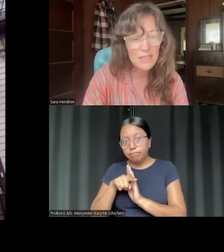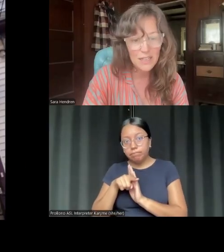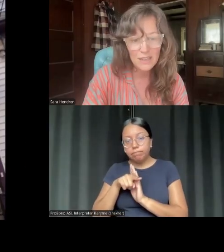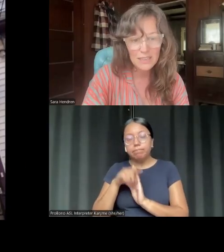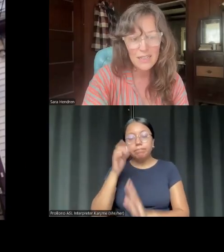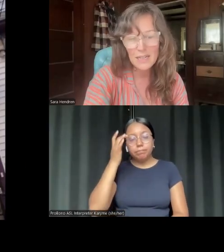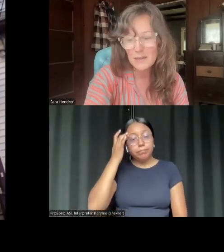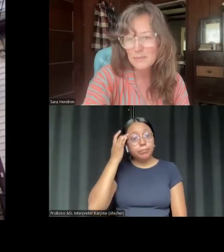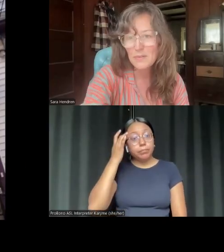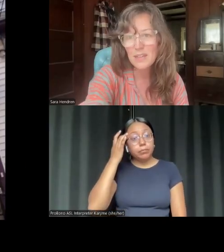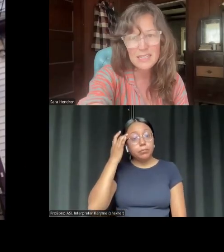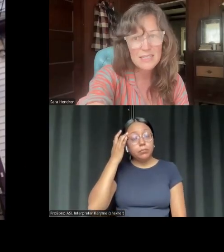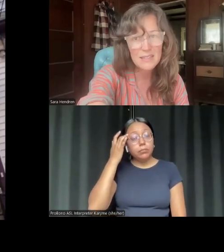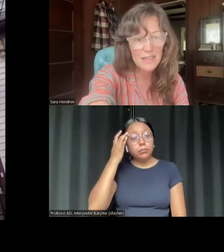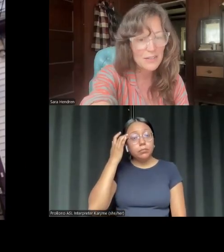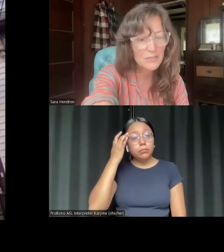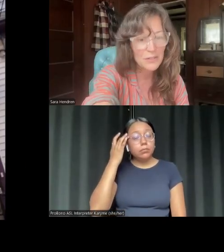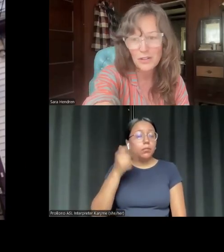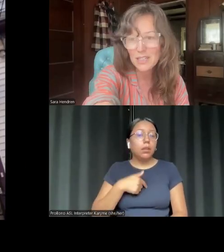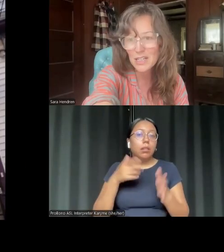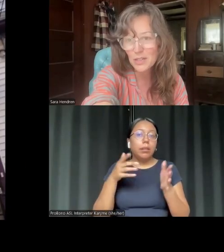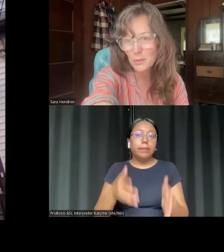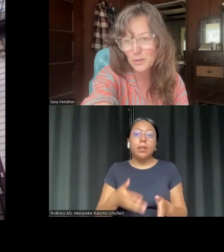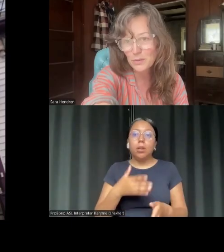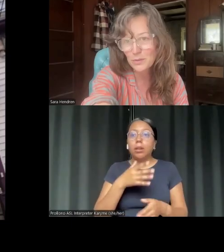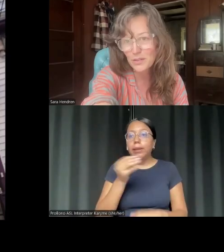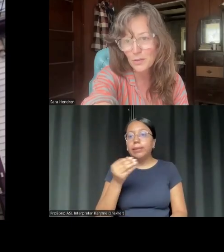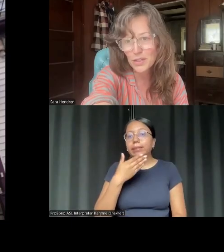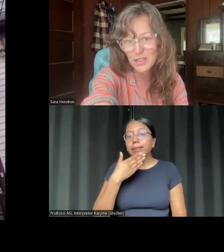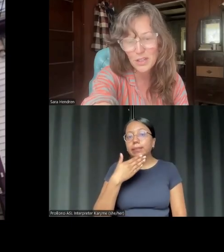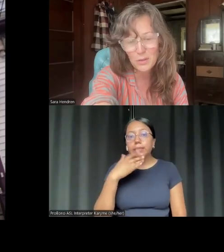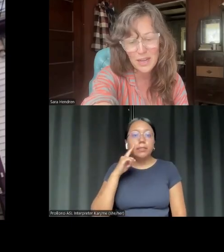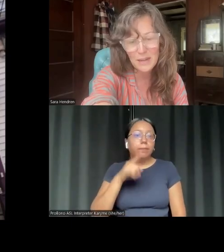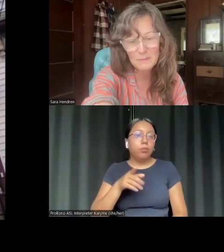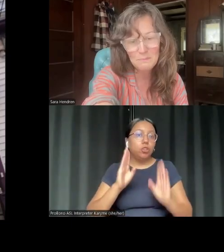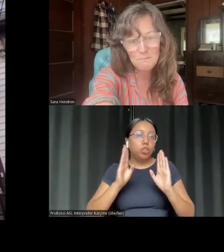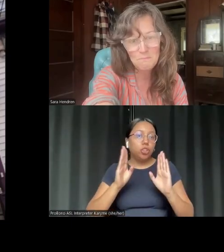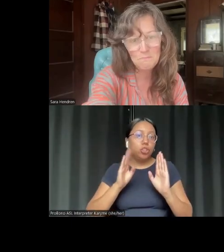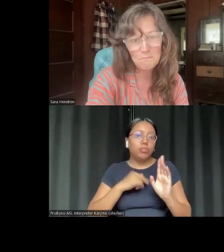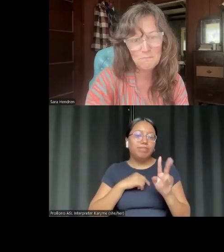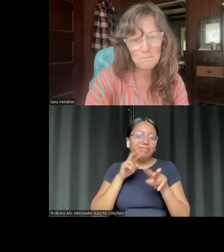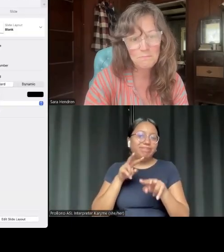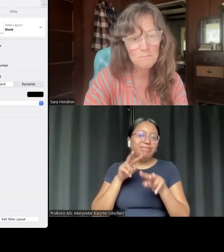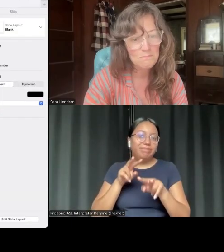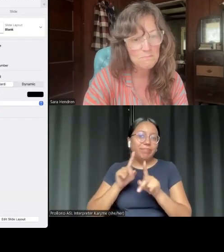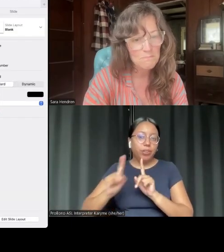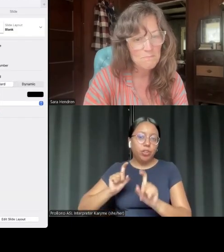So I'll leave it there, and thanks for your attention. We'll look forward to the Q&A.